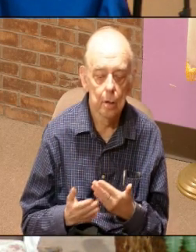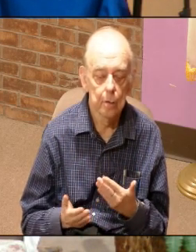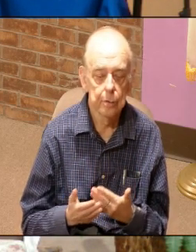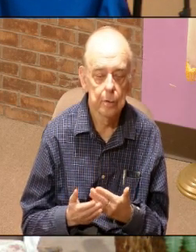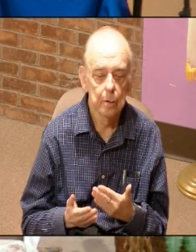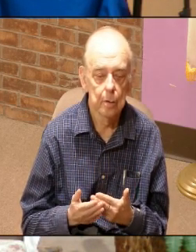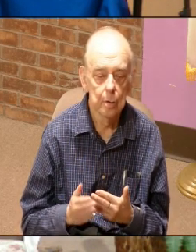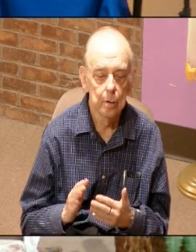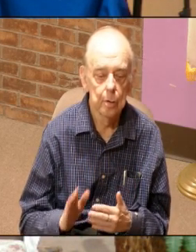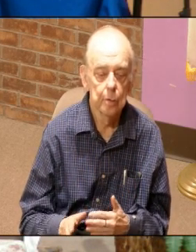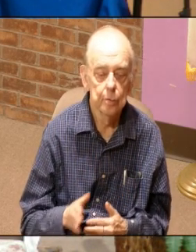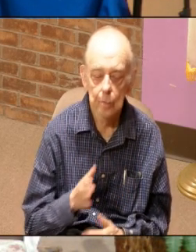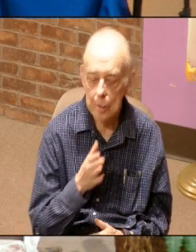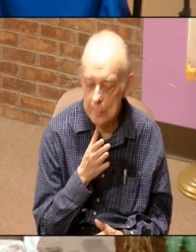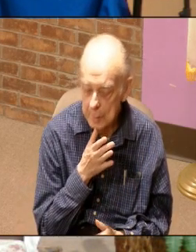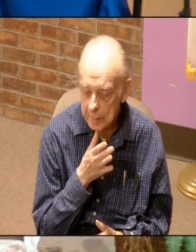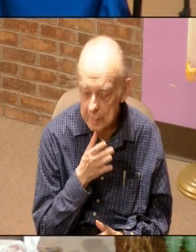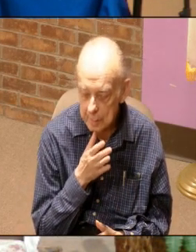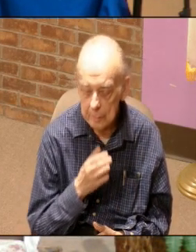to her mom